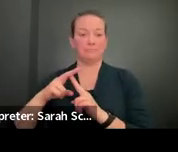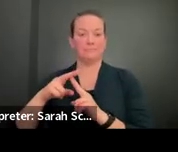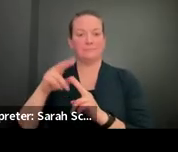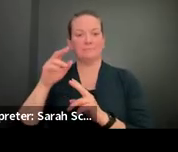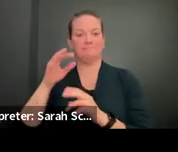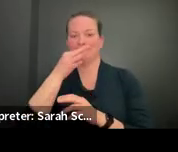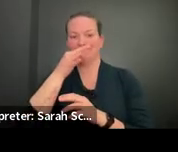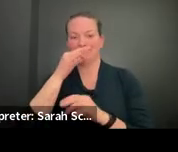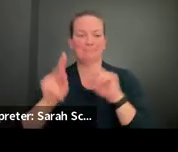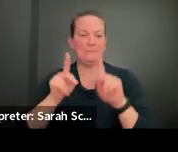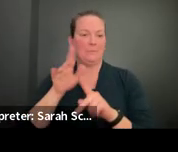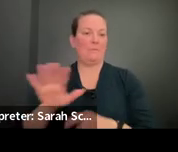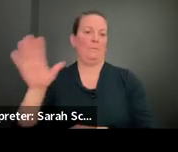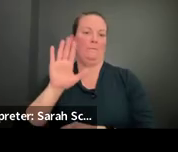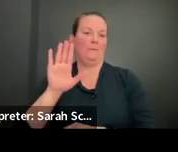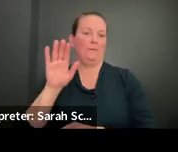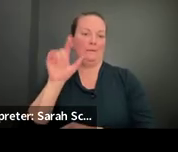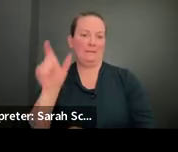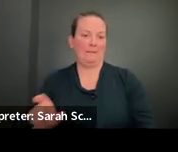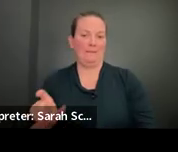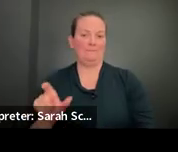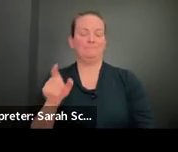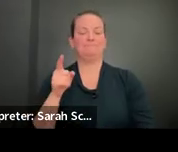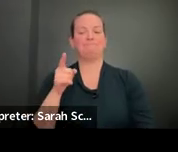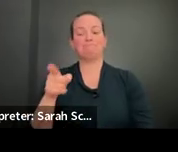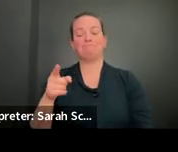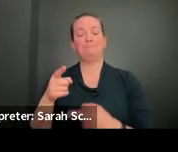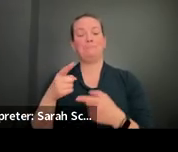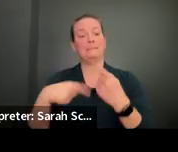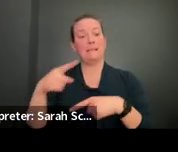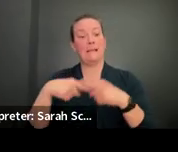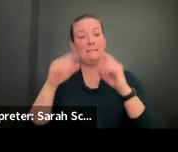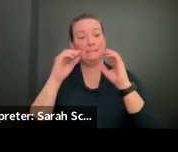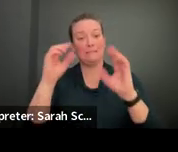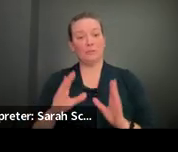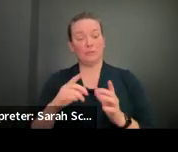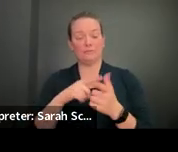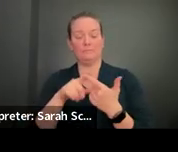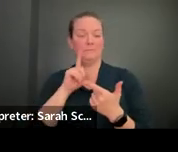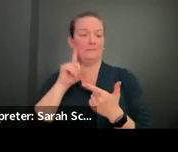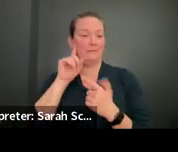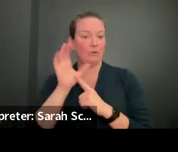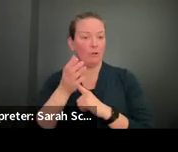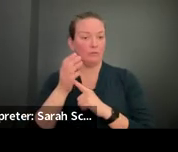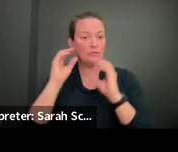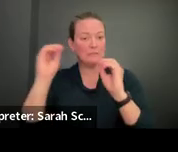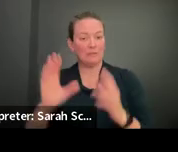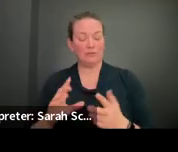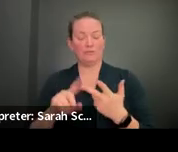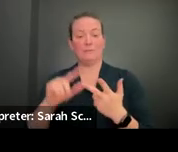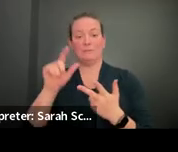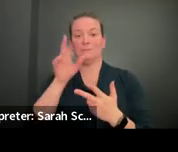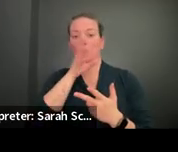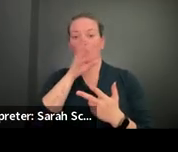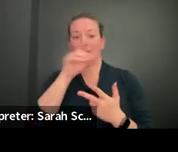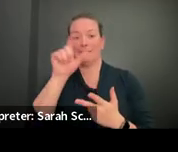Italy. Our sign language teachers and our deaf culture teachers and our Italian language